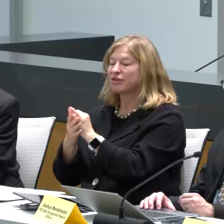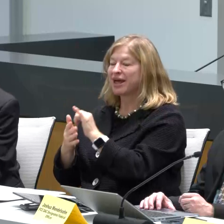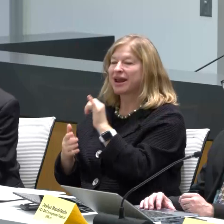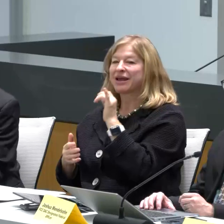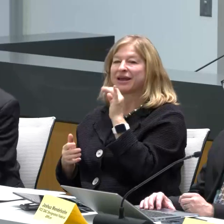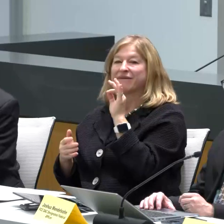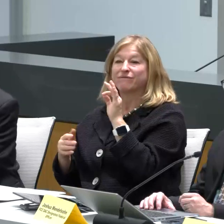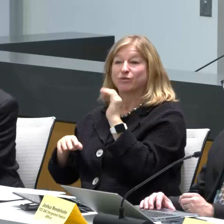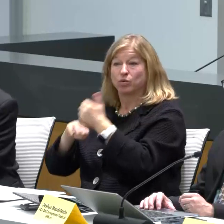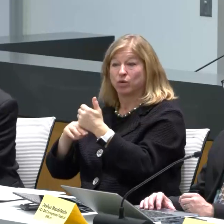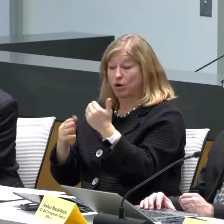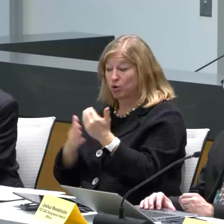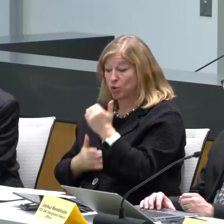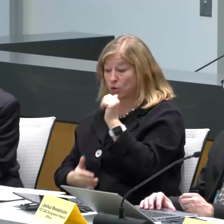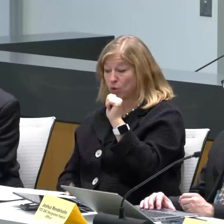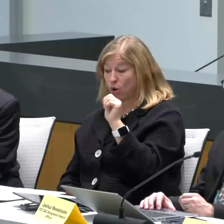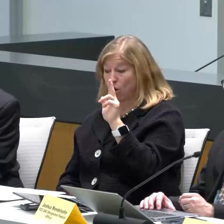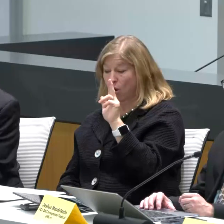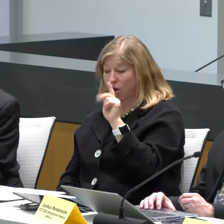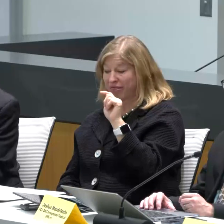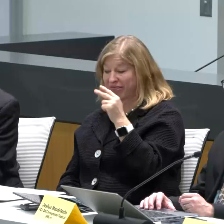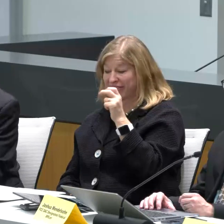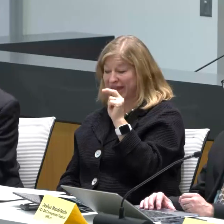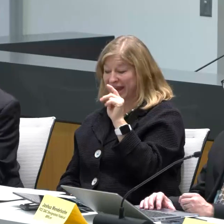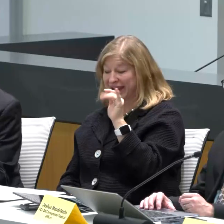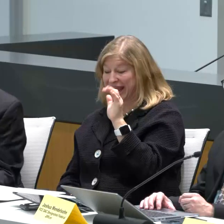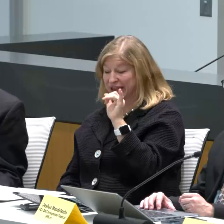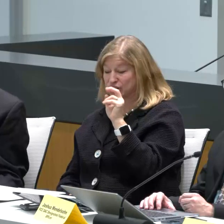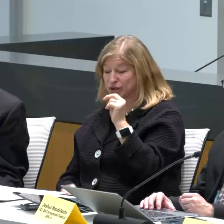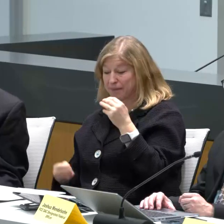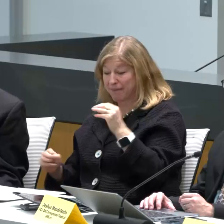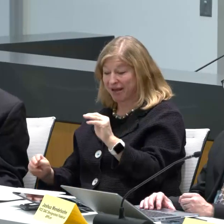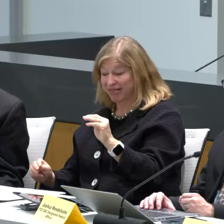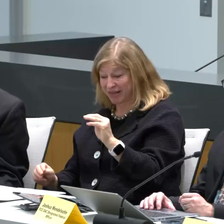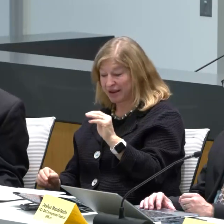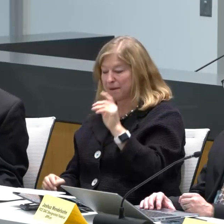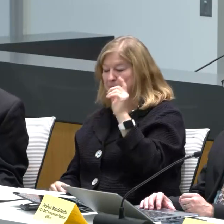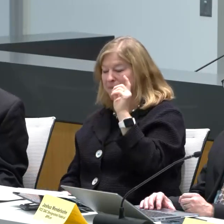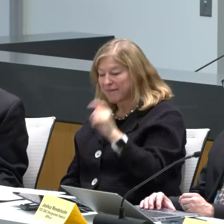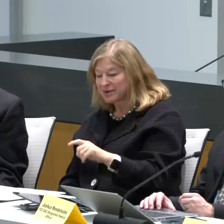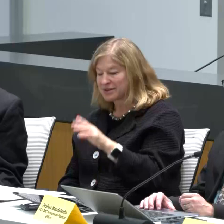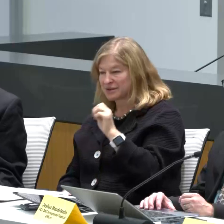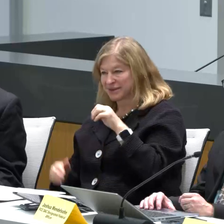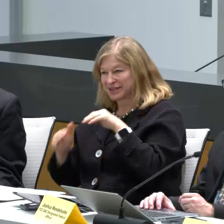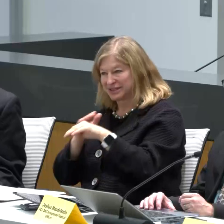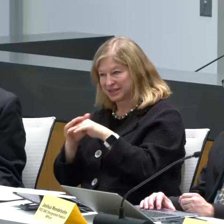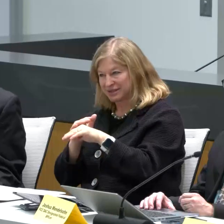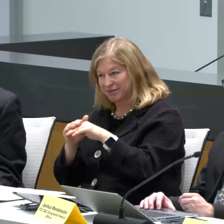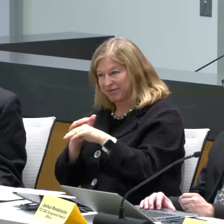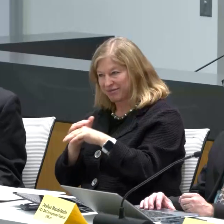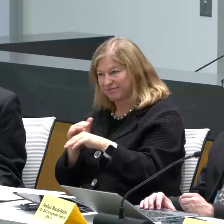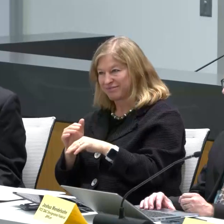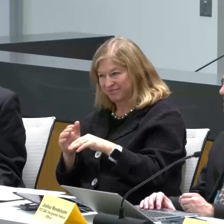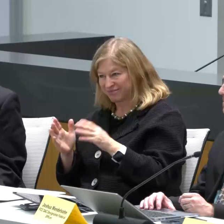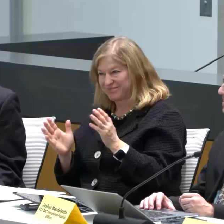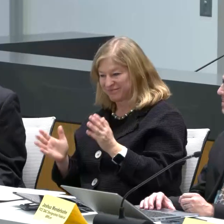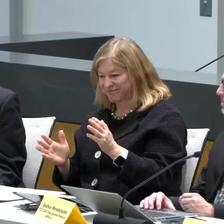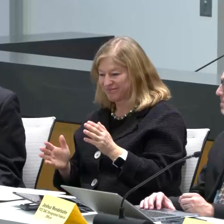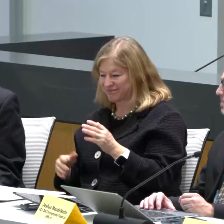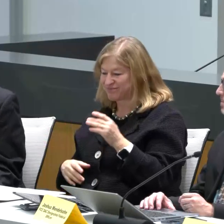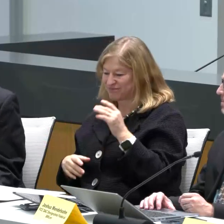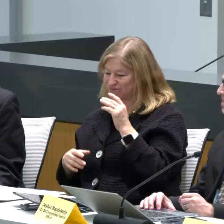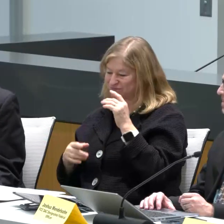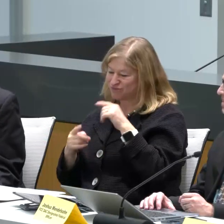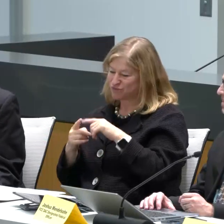We have included that document to ensure that in the implementation of new authentication methods, that those